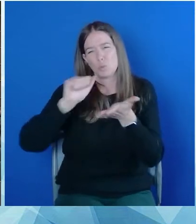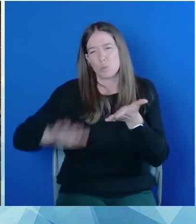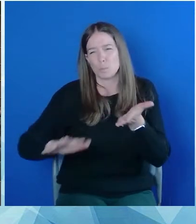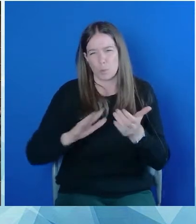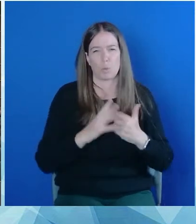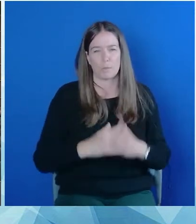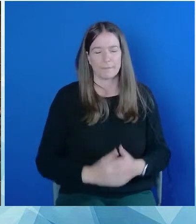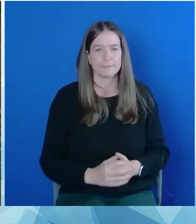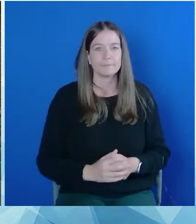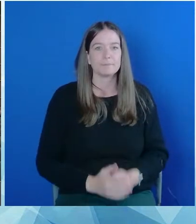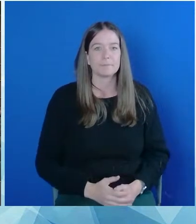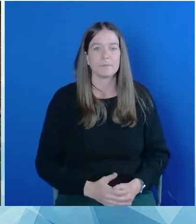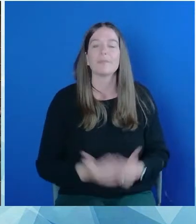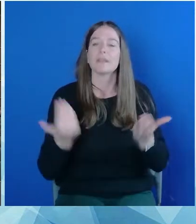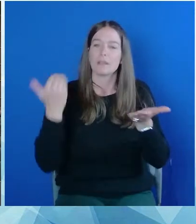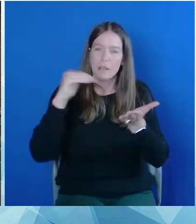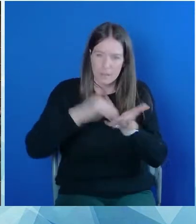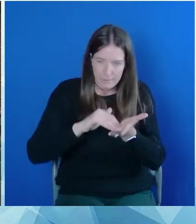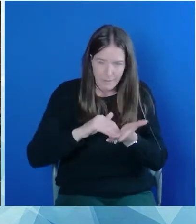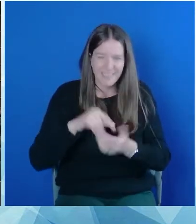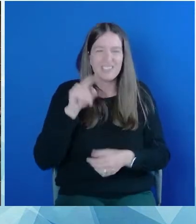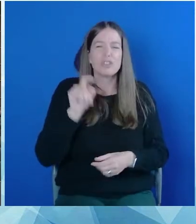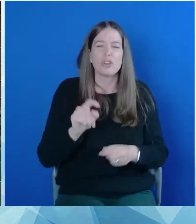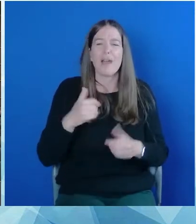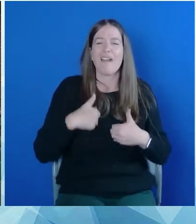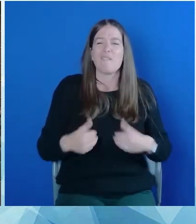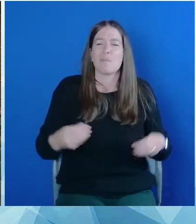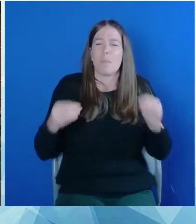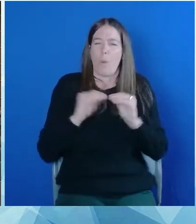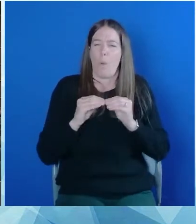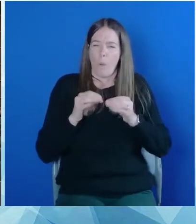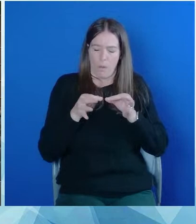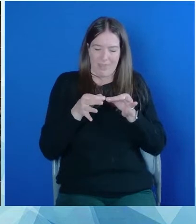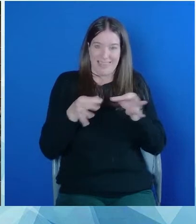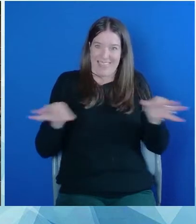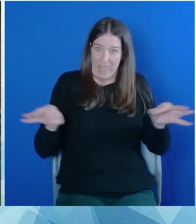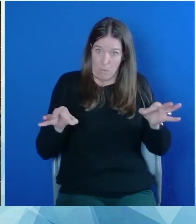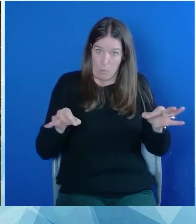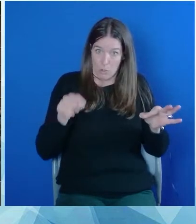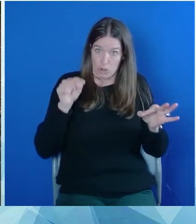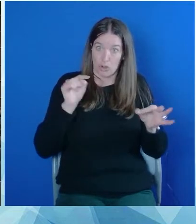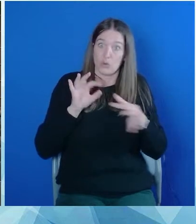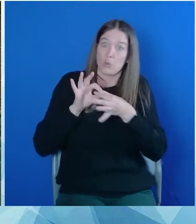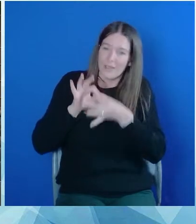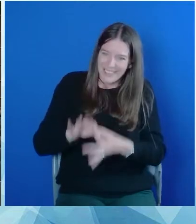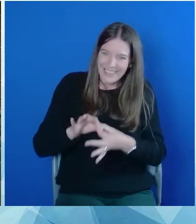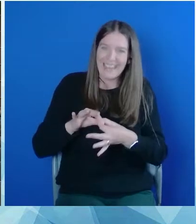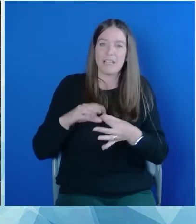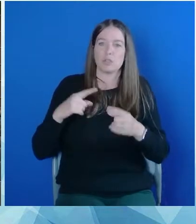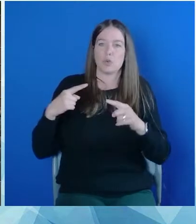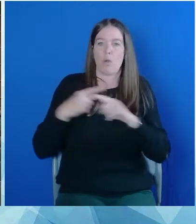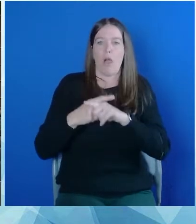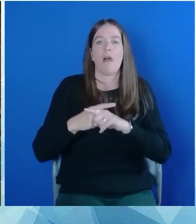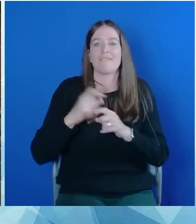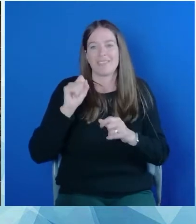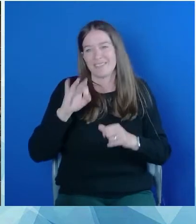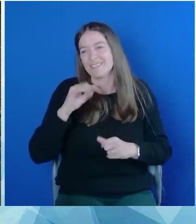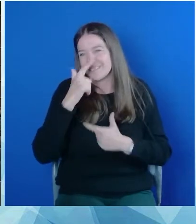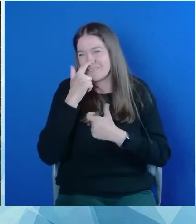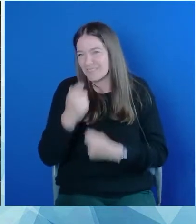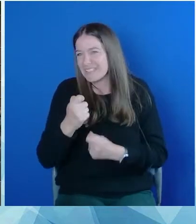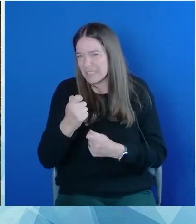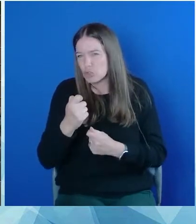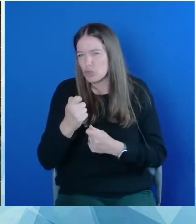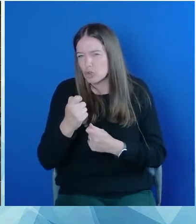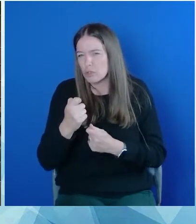And again, there should be more language related to conflict of interest regarding dual role